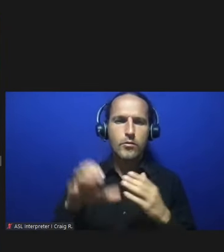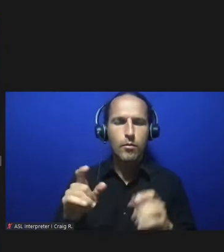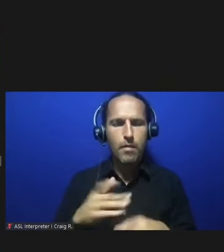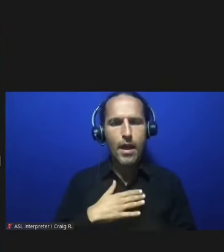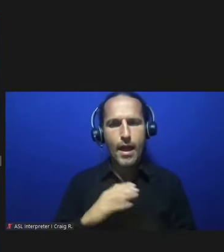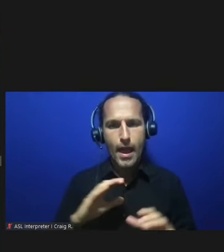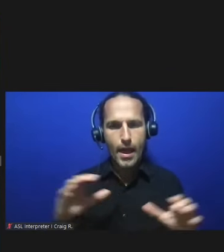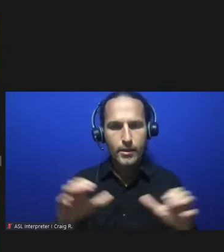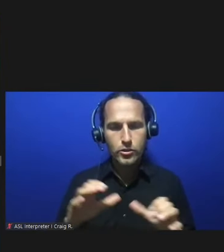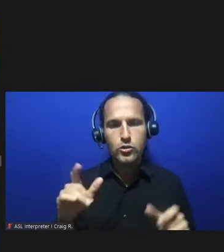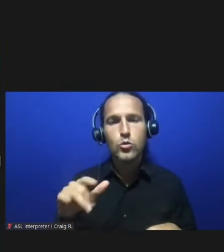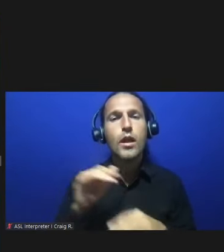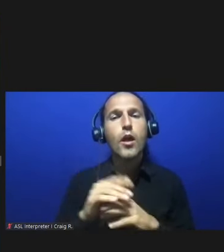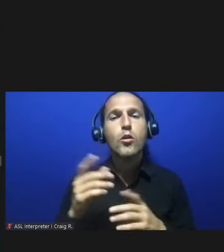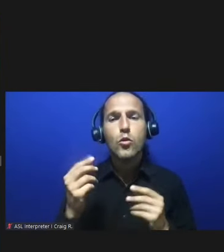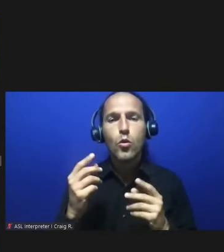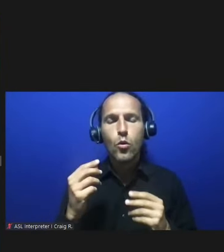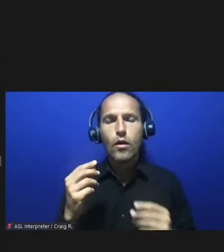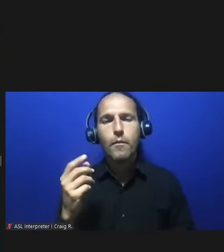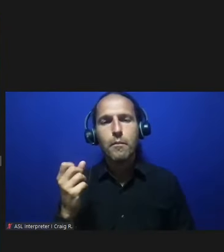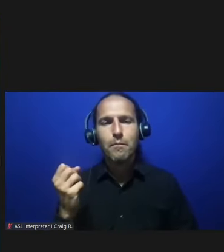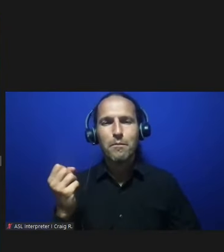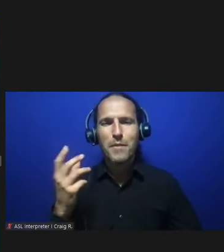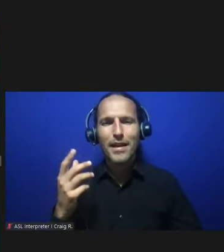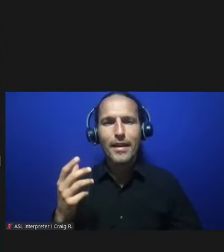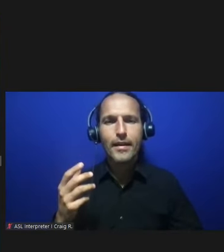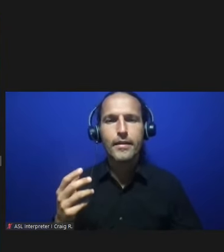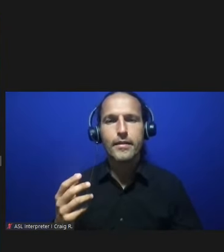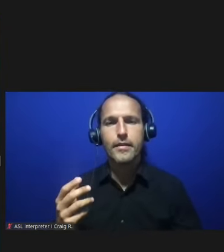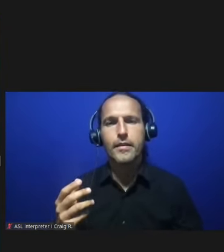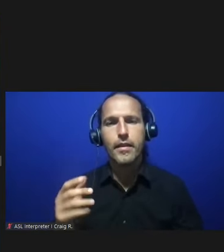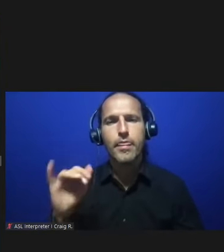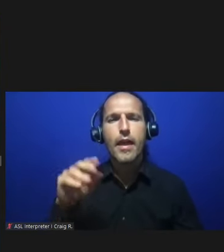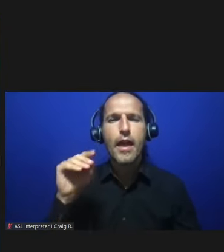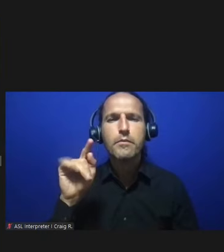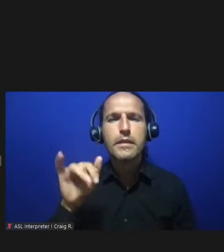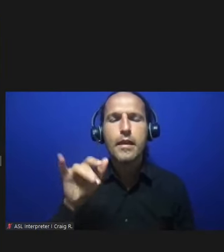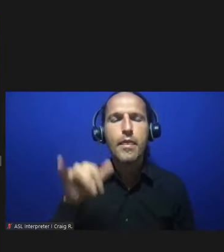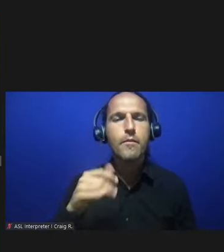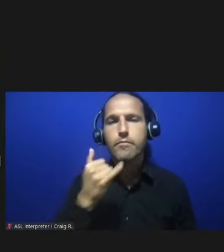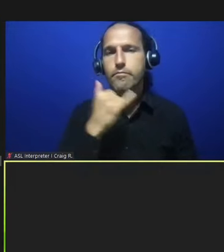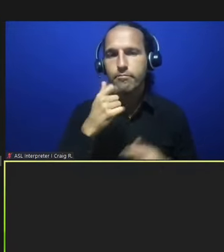We are here tonight due to decades of MTA mismanagement.